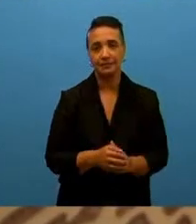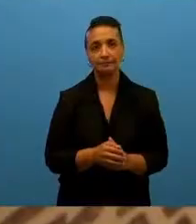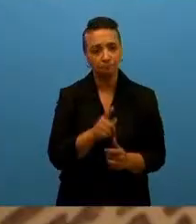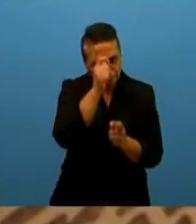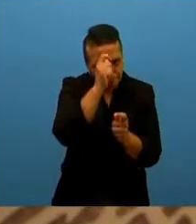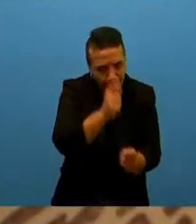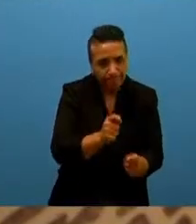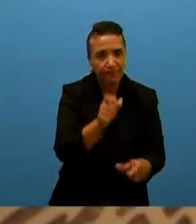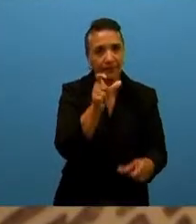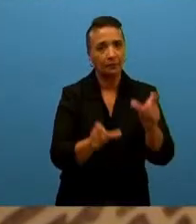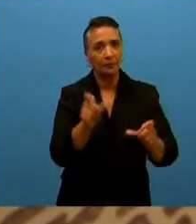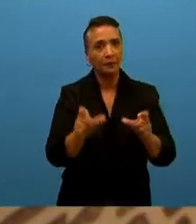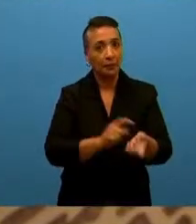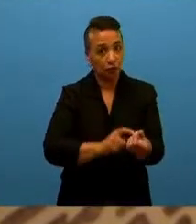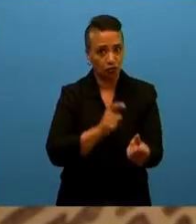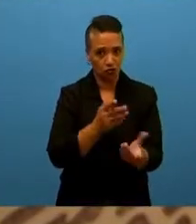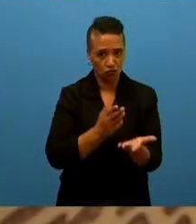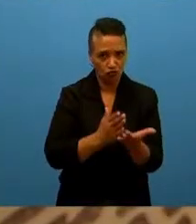to self-determination.